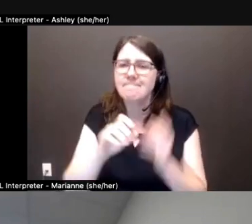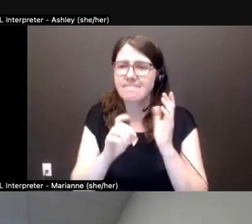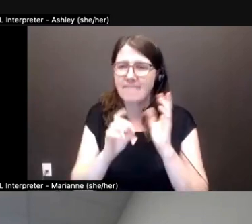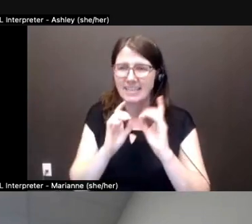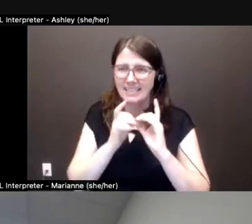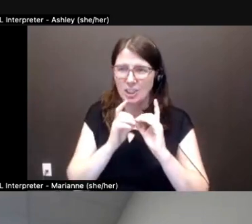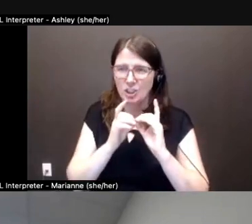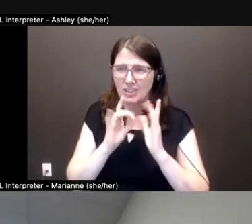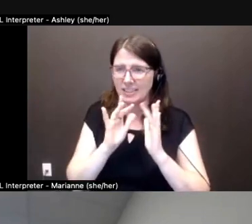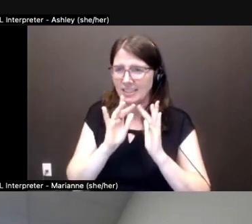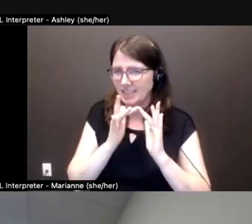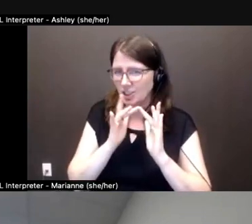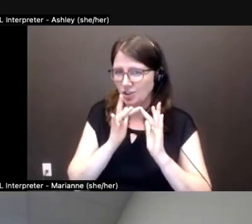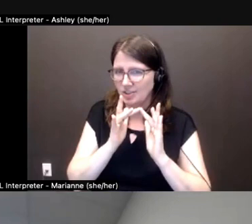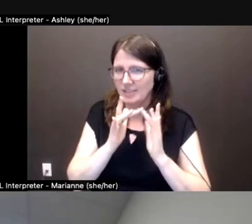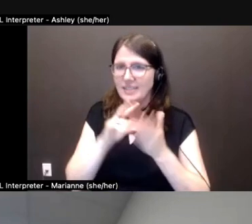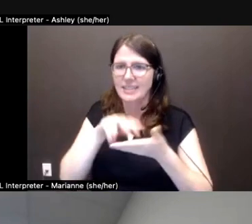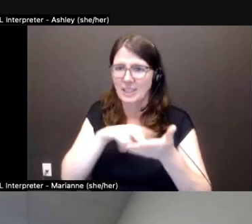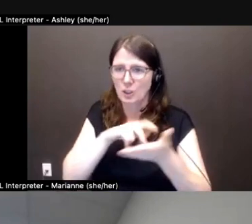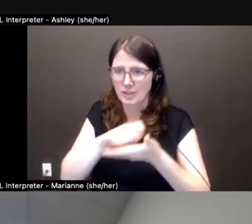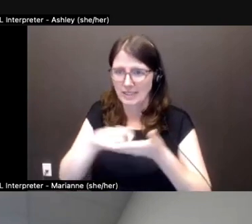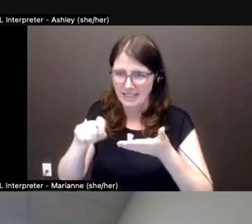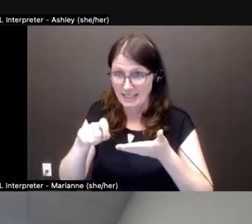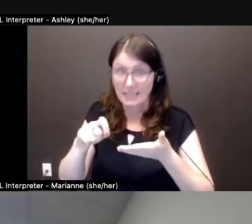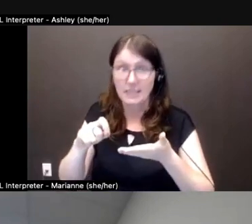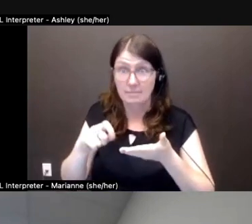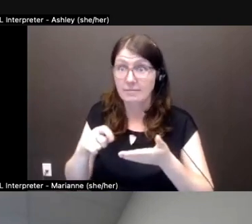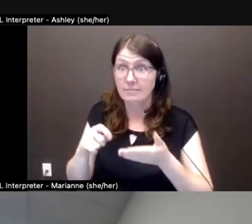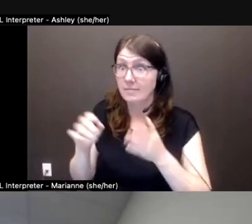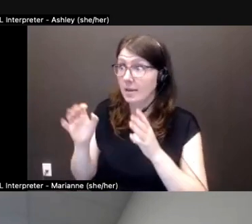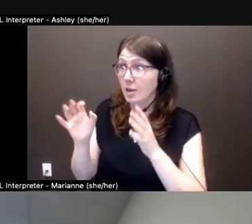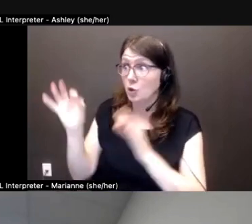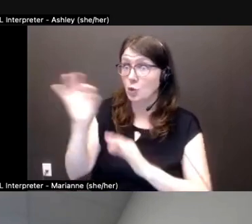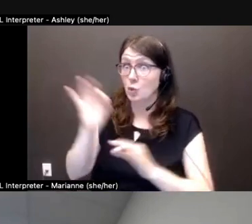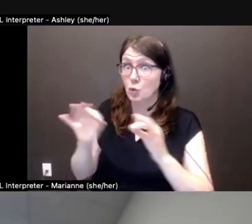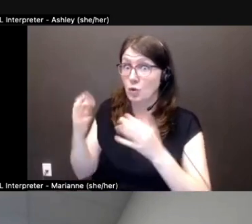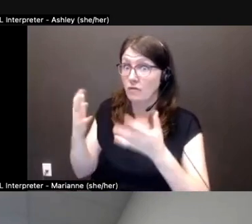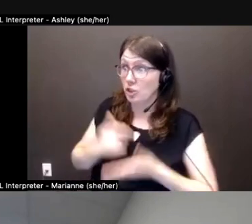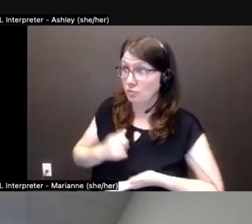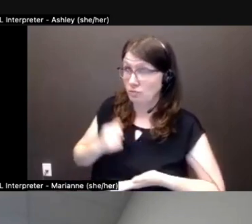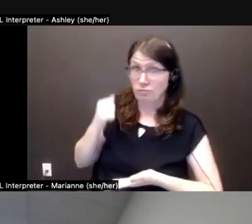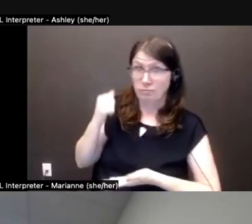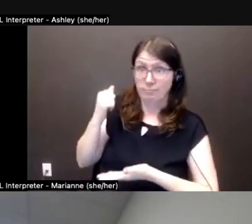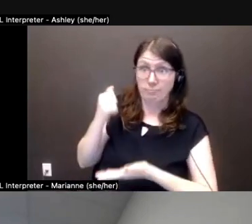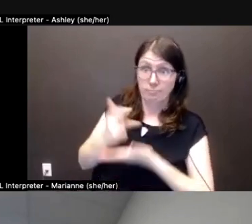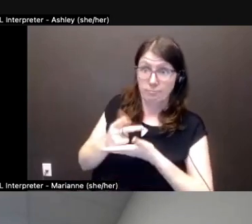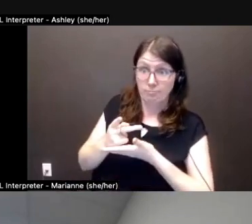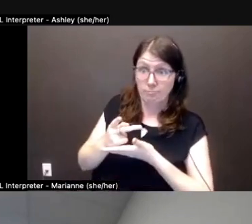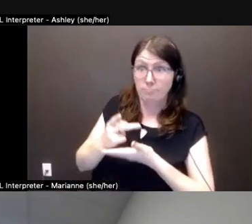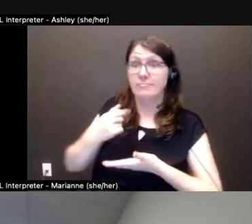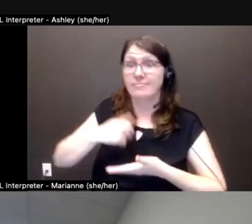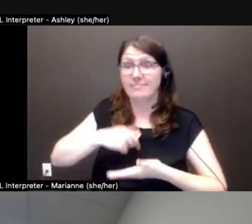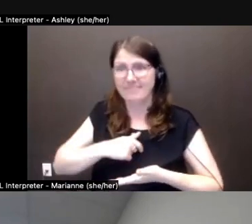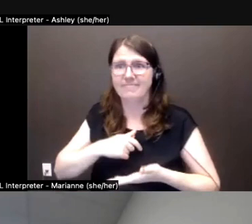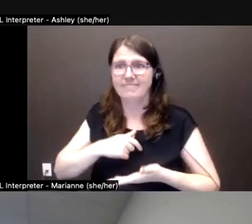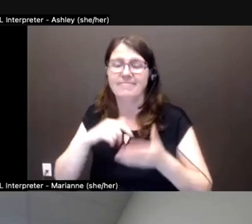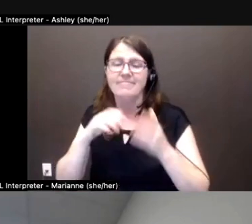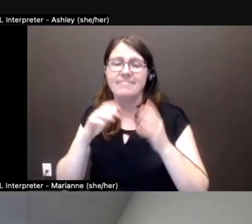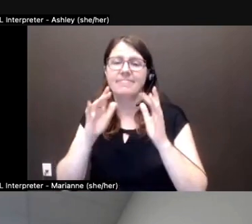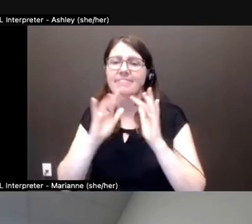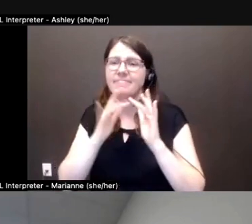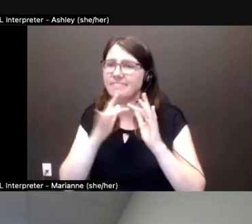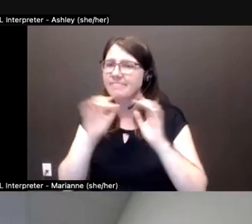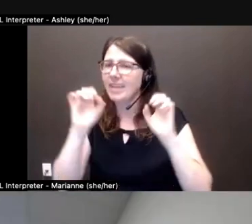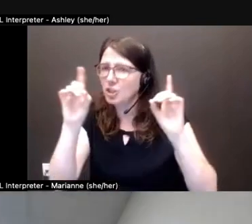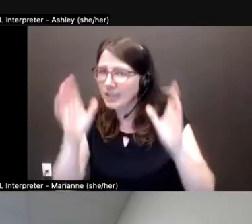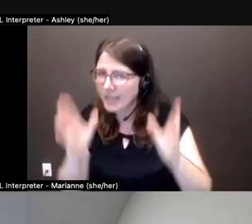Google certified educator, and I'm certified in Microsoft Innovative Educator. I have a